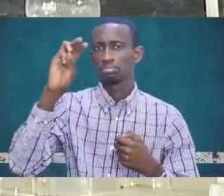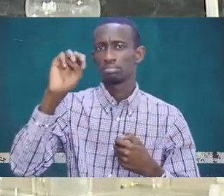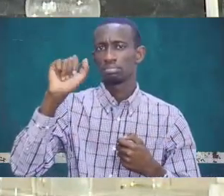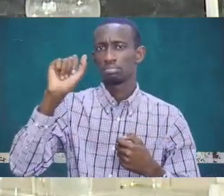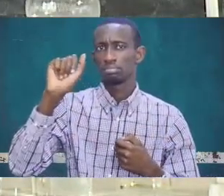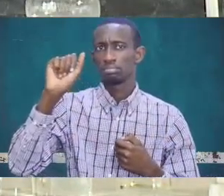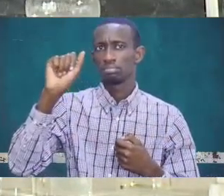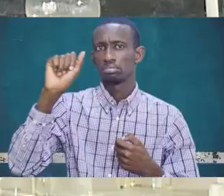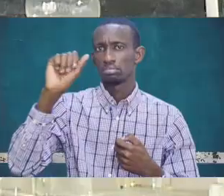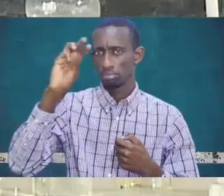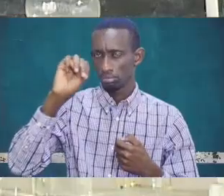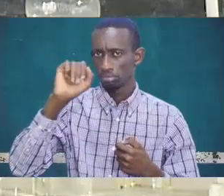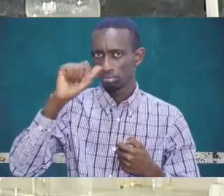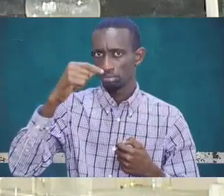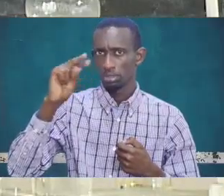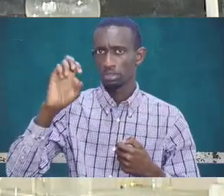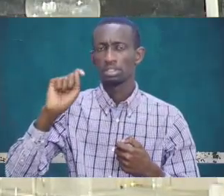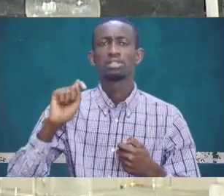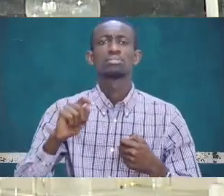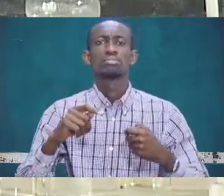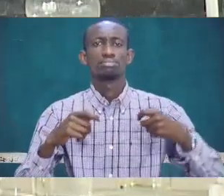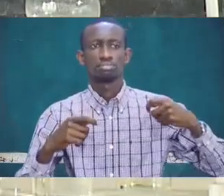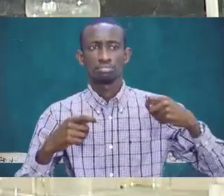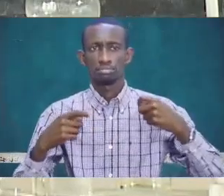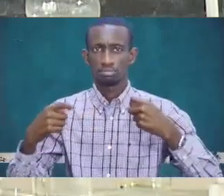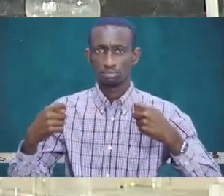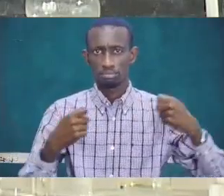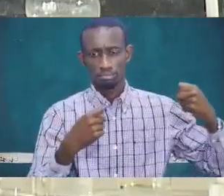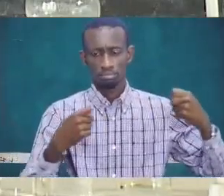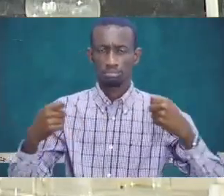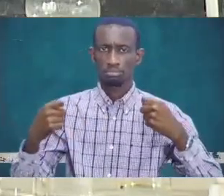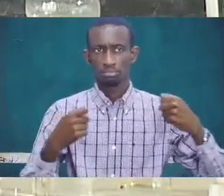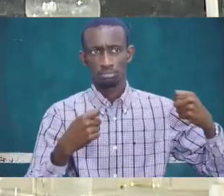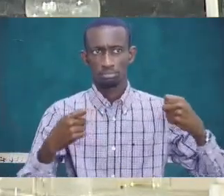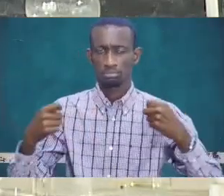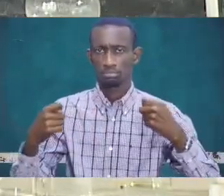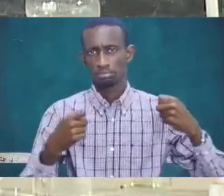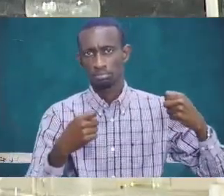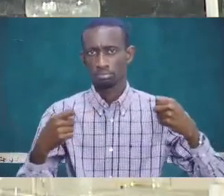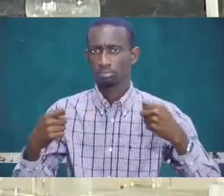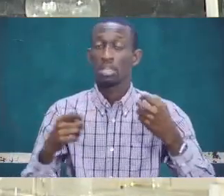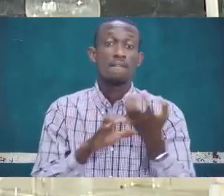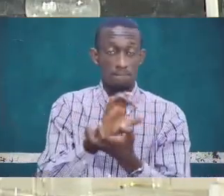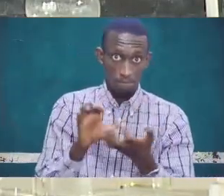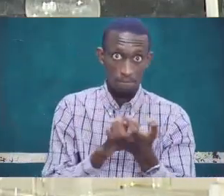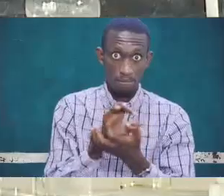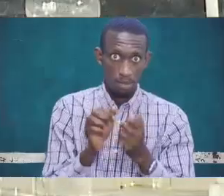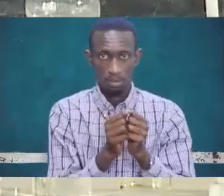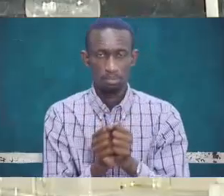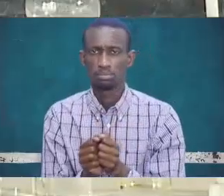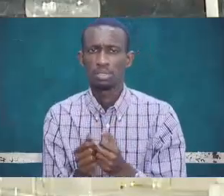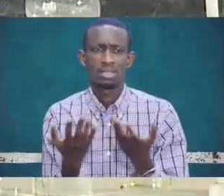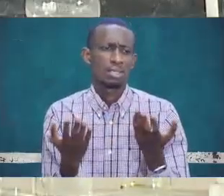So what do? This metal attracts the magnet, and it is mixed with other. So it is in form of